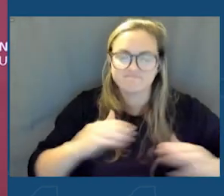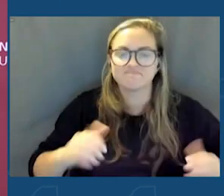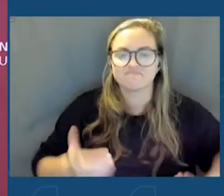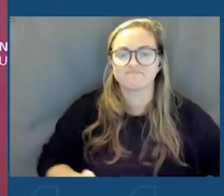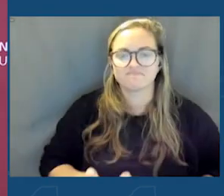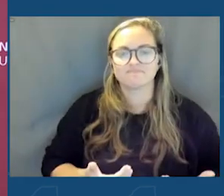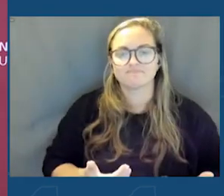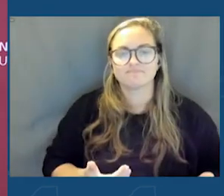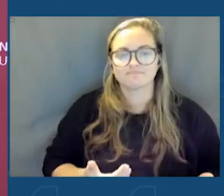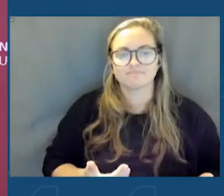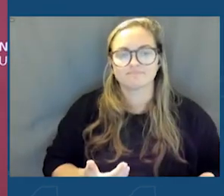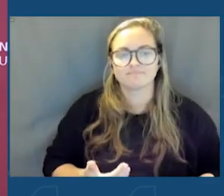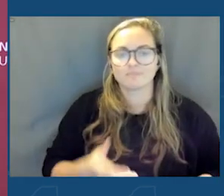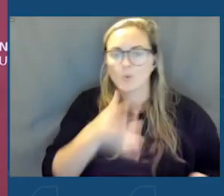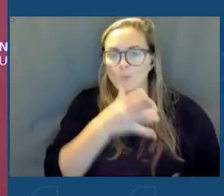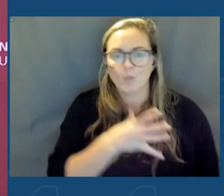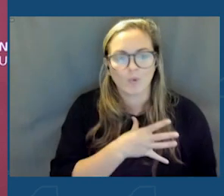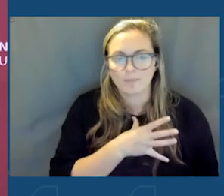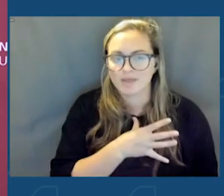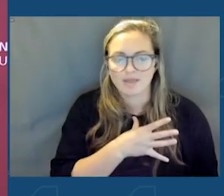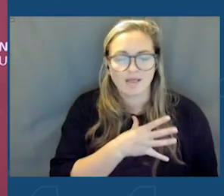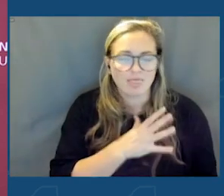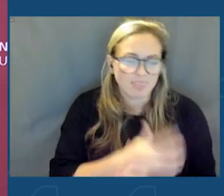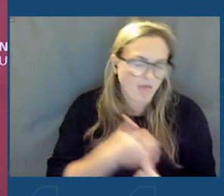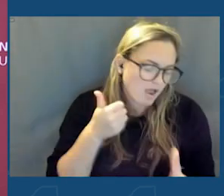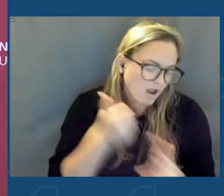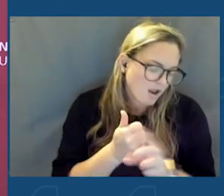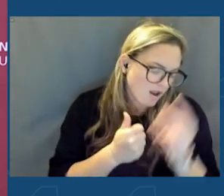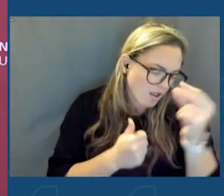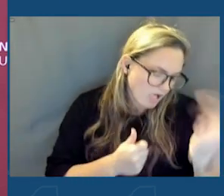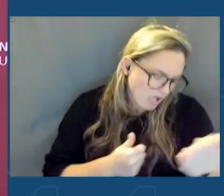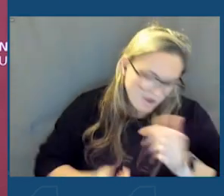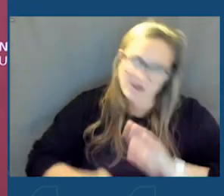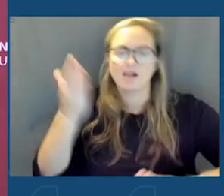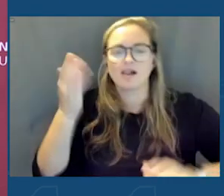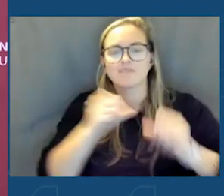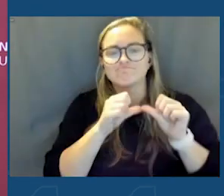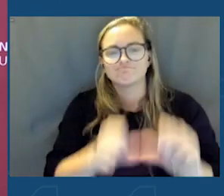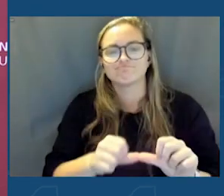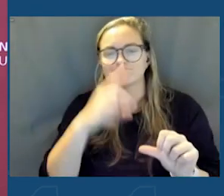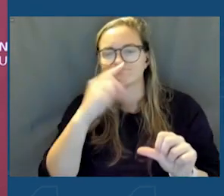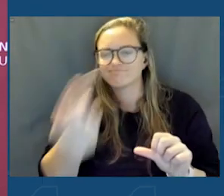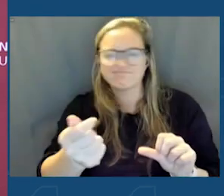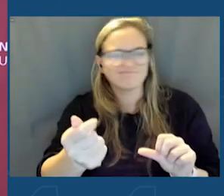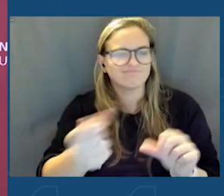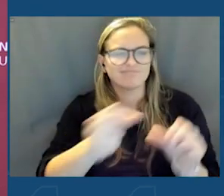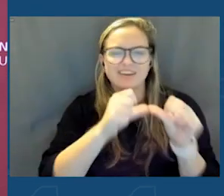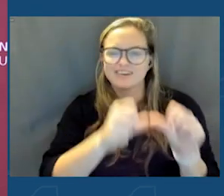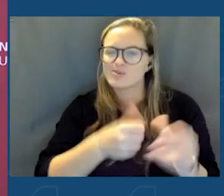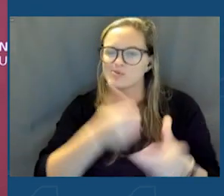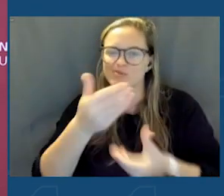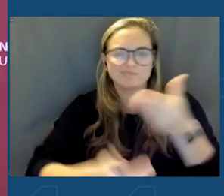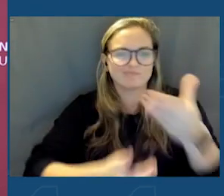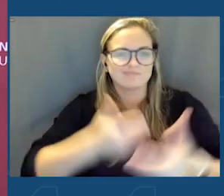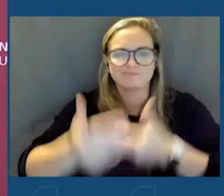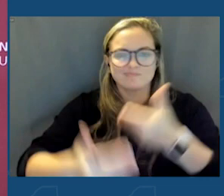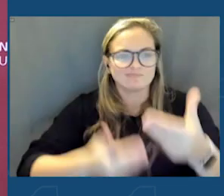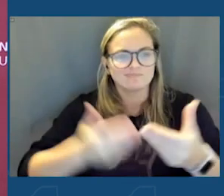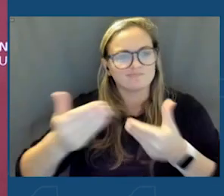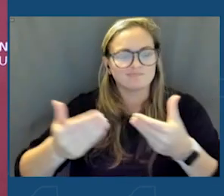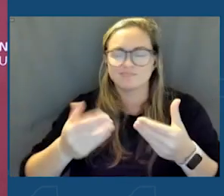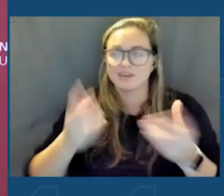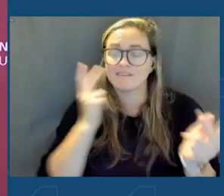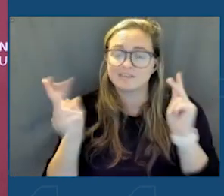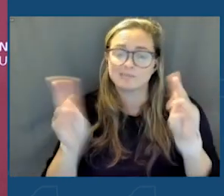a woman who hit the ground running and is continuing to move forward in a very visible